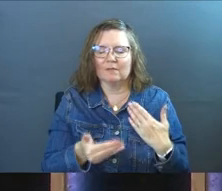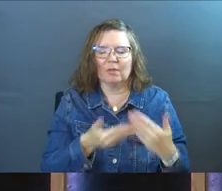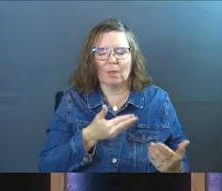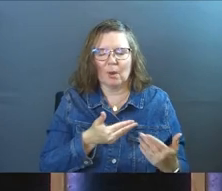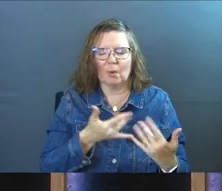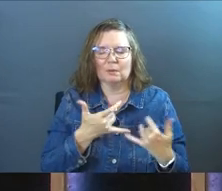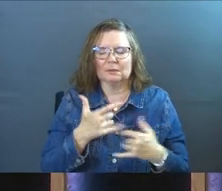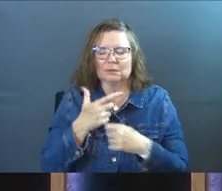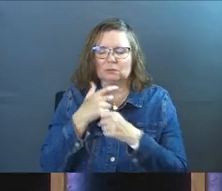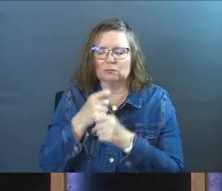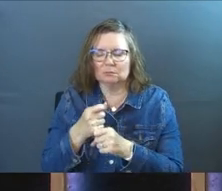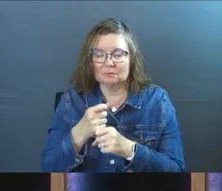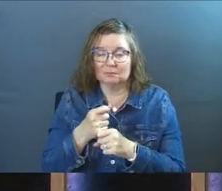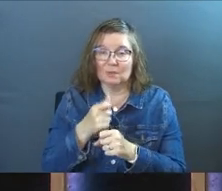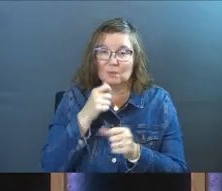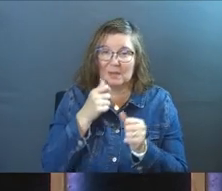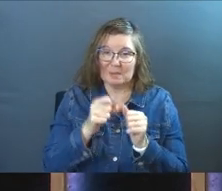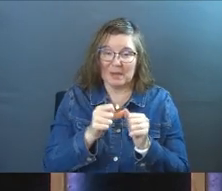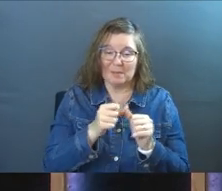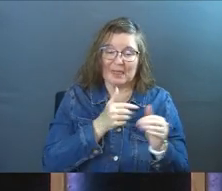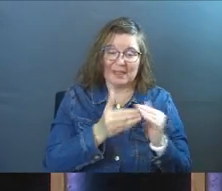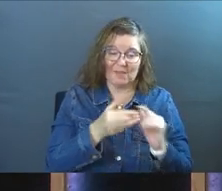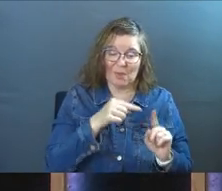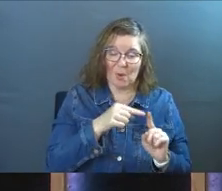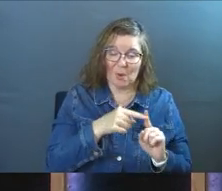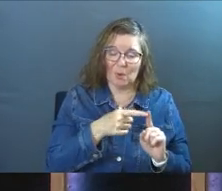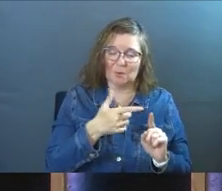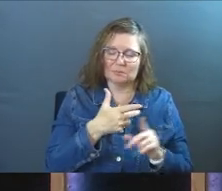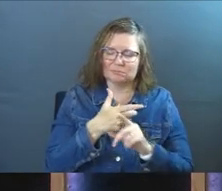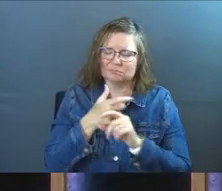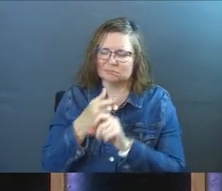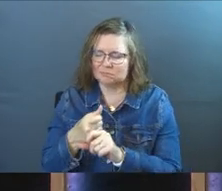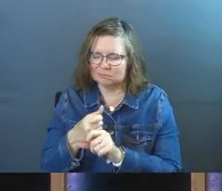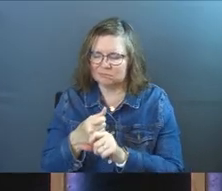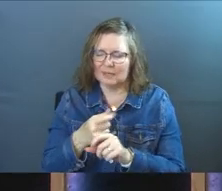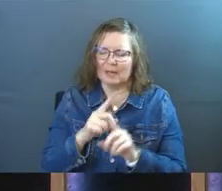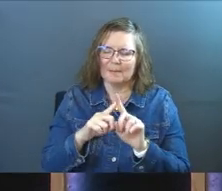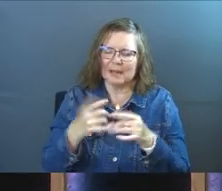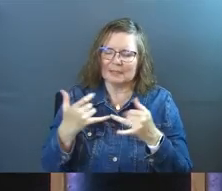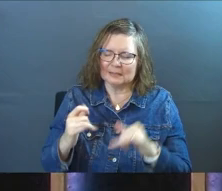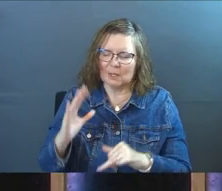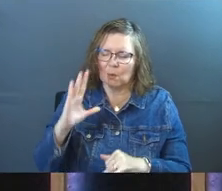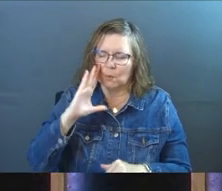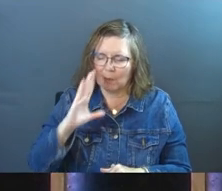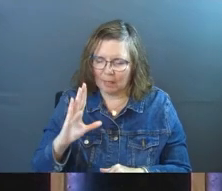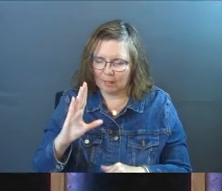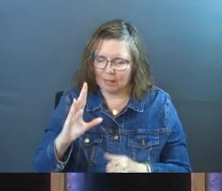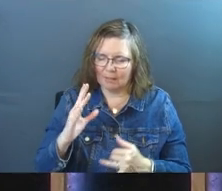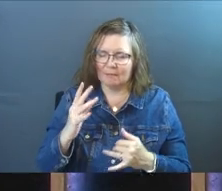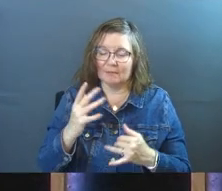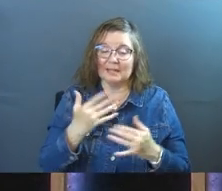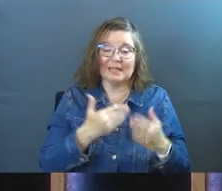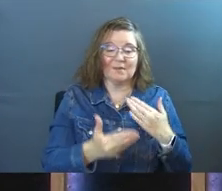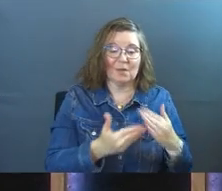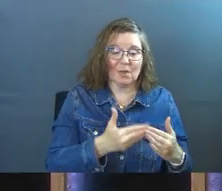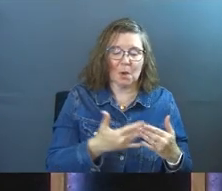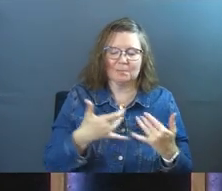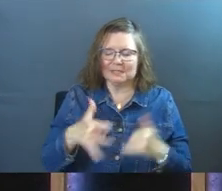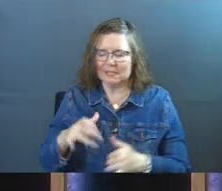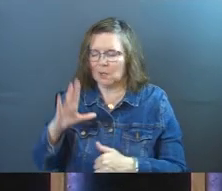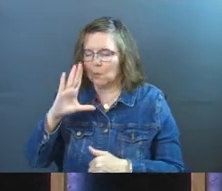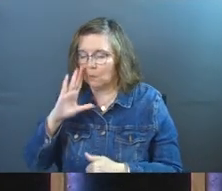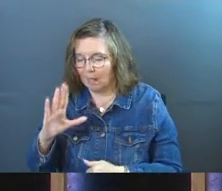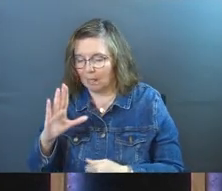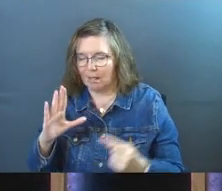even though. Remember the even though, because it matters. Verse 18, "Yet I will." Even though, yet I